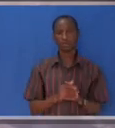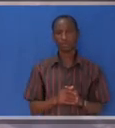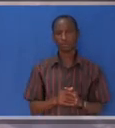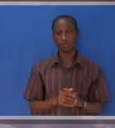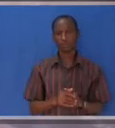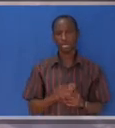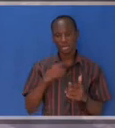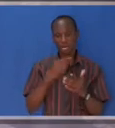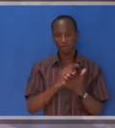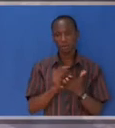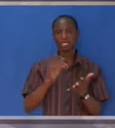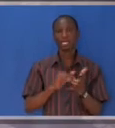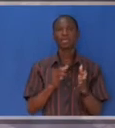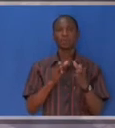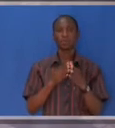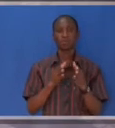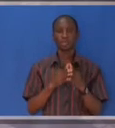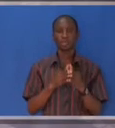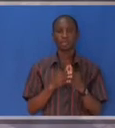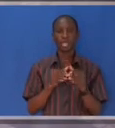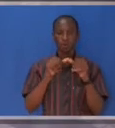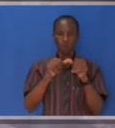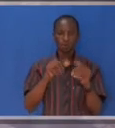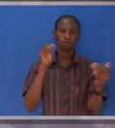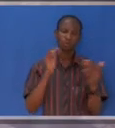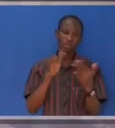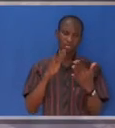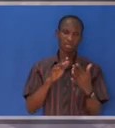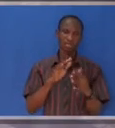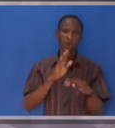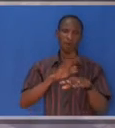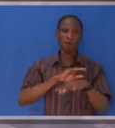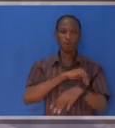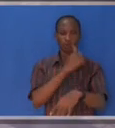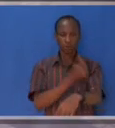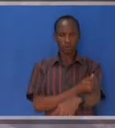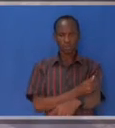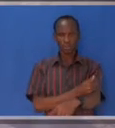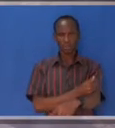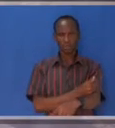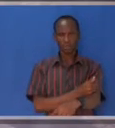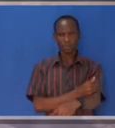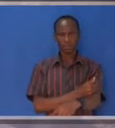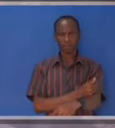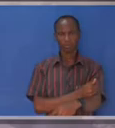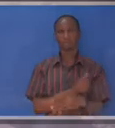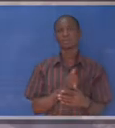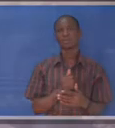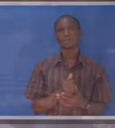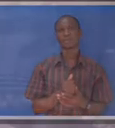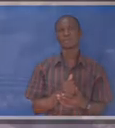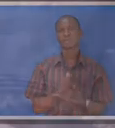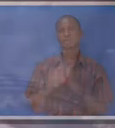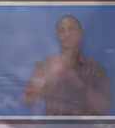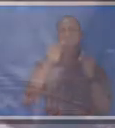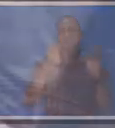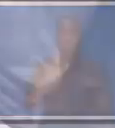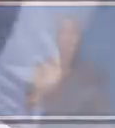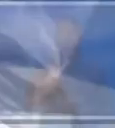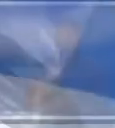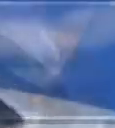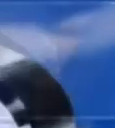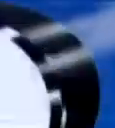Na edafo fro ye no bishia. Na ya tua authority to me asemono. And then what this year also. I mean, she that will